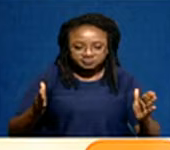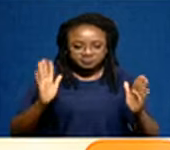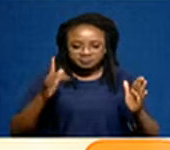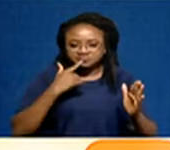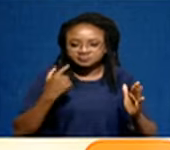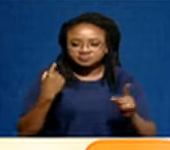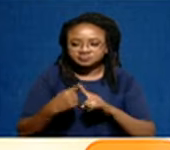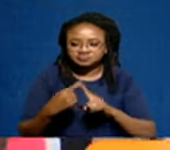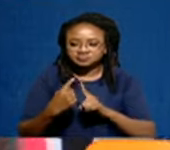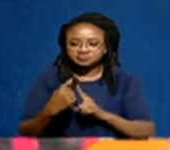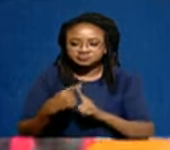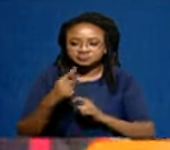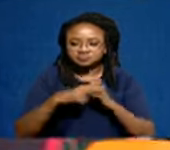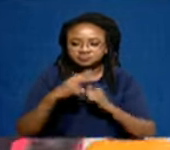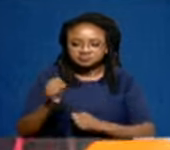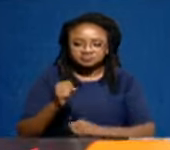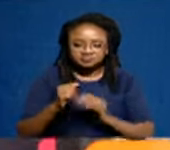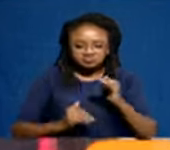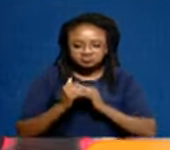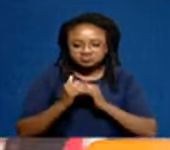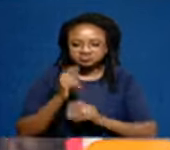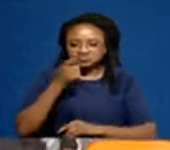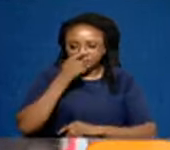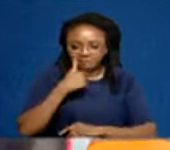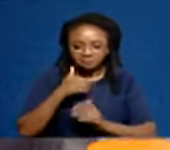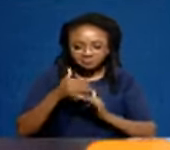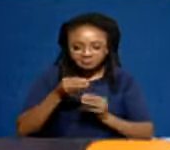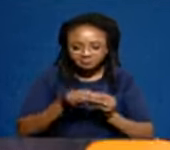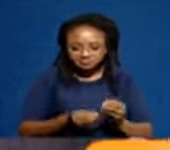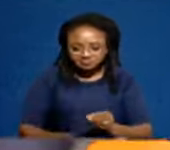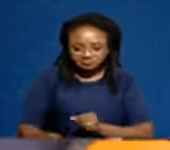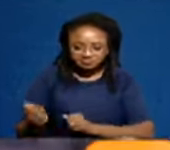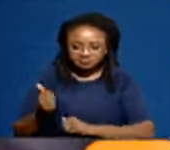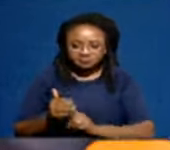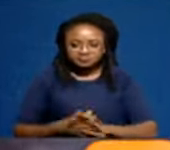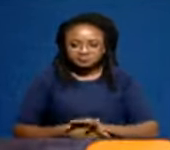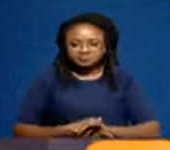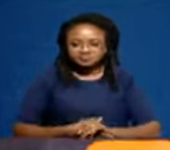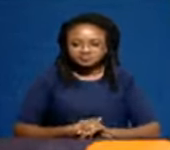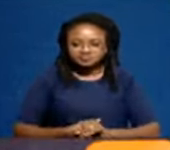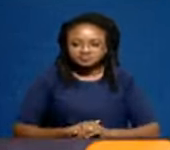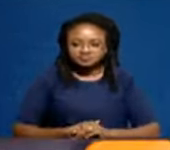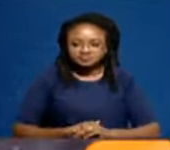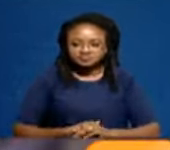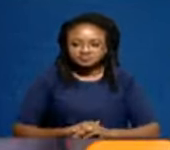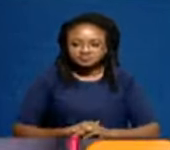of 75 years. A proposal that fizzled out ever since. Ayub Abdikadir, Citizen TV.